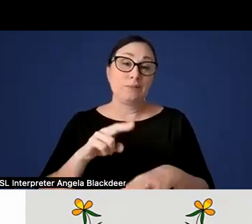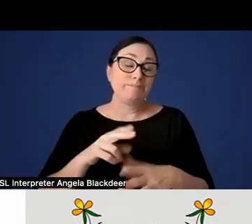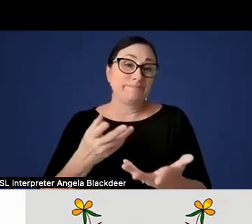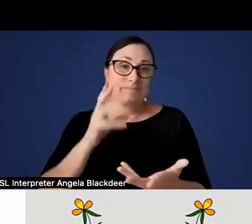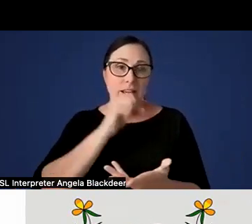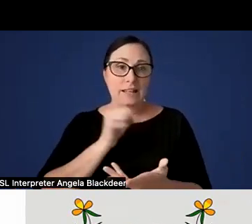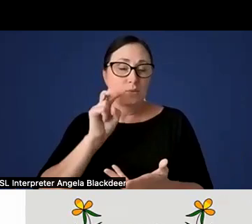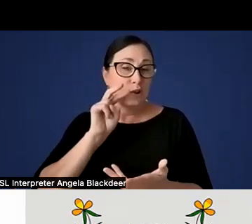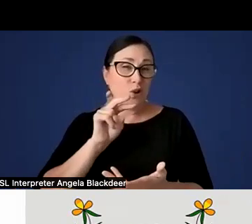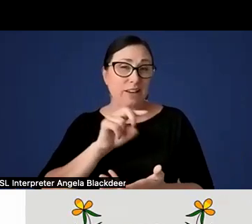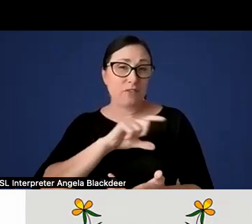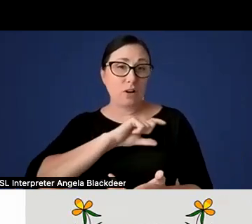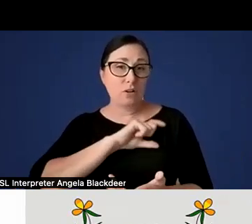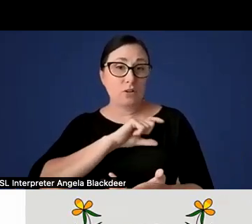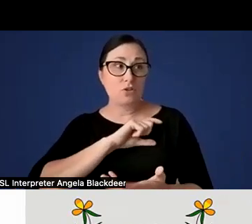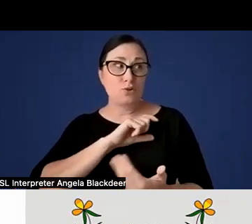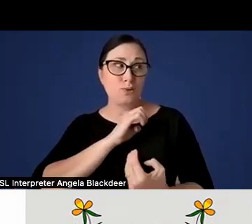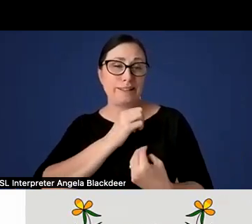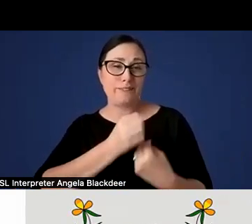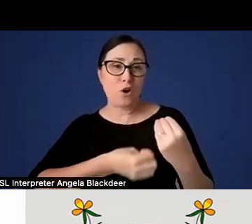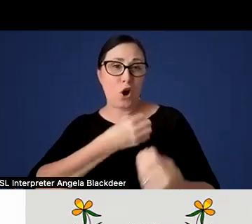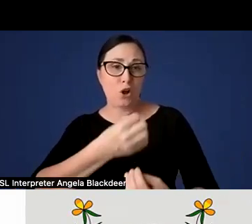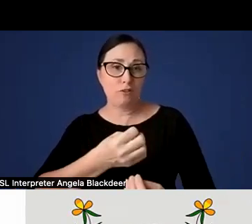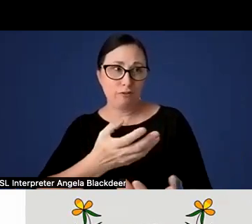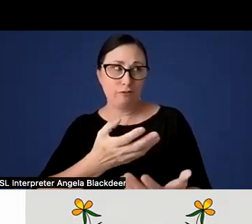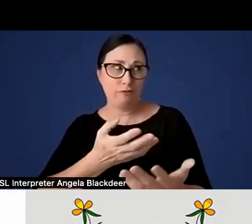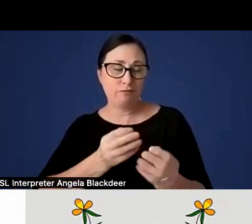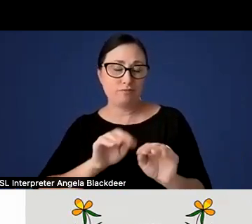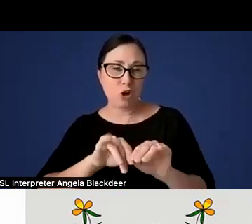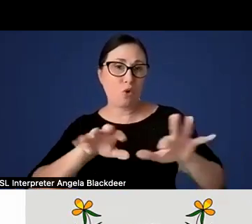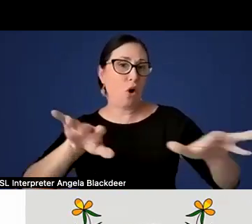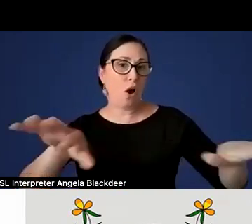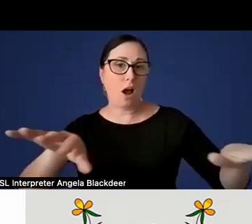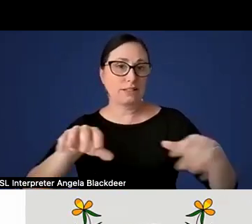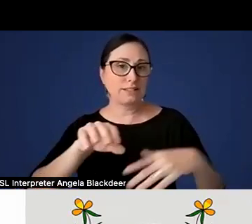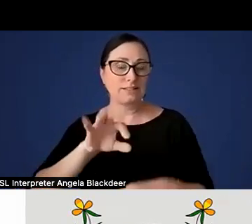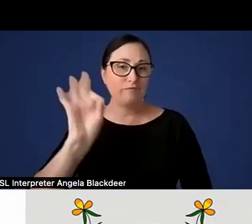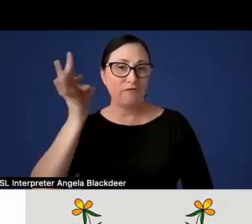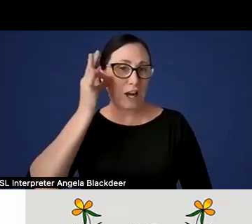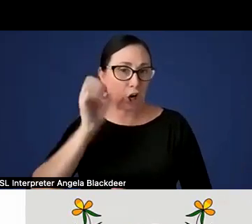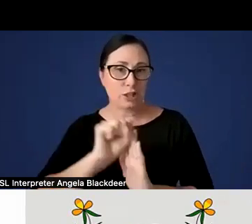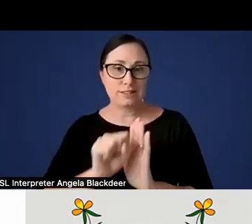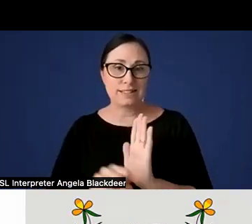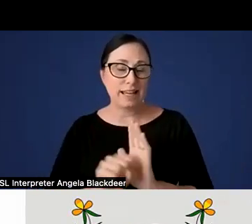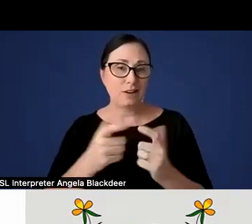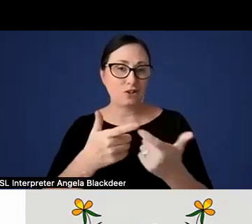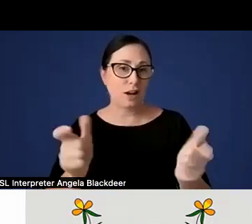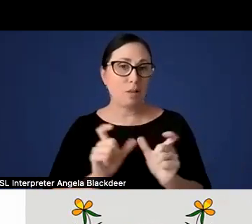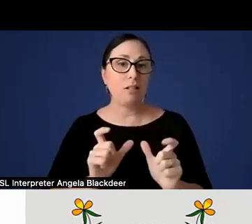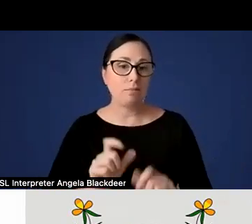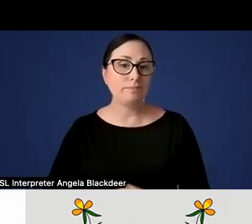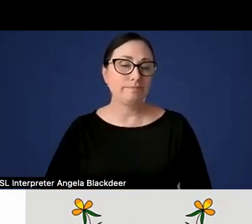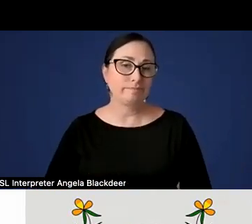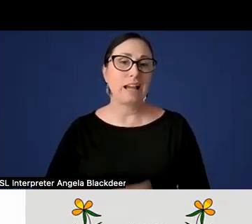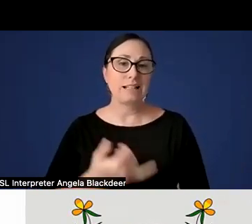law enforcement to evolve across tribe, state, federal. Is that's something that's still kind of being